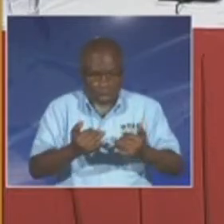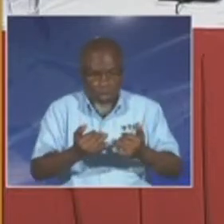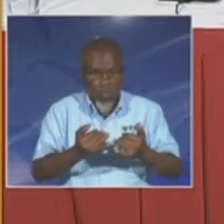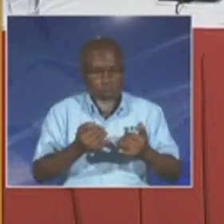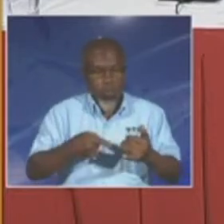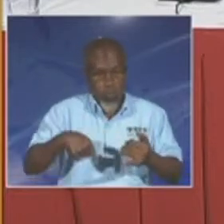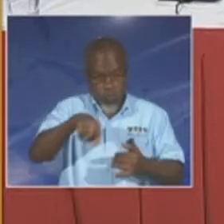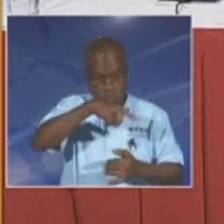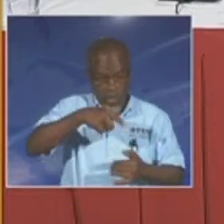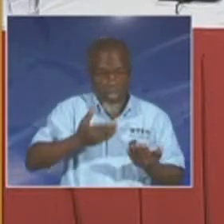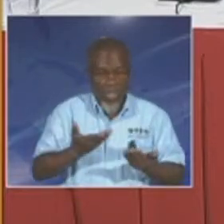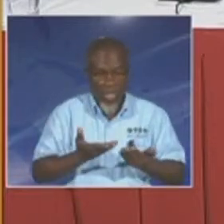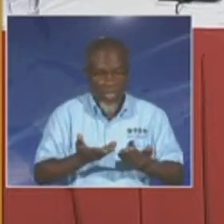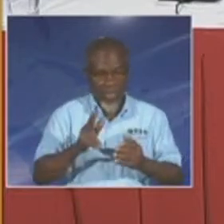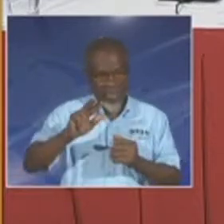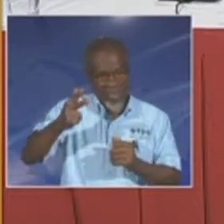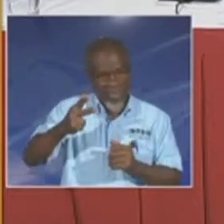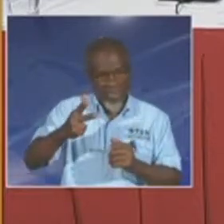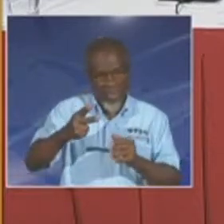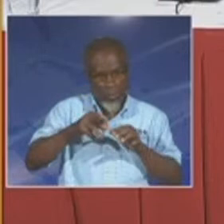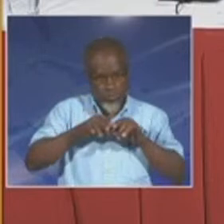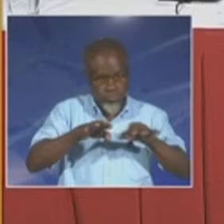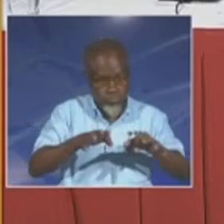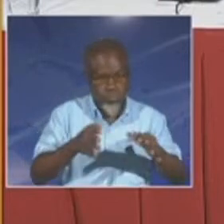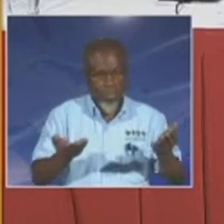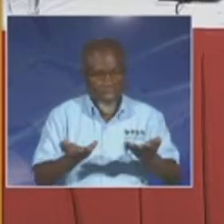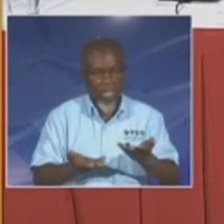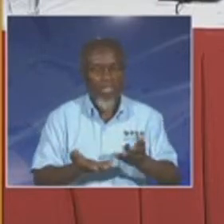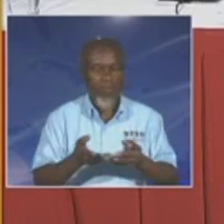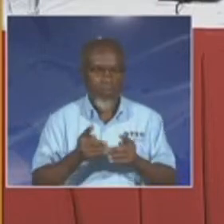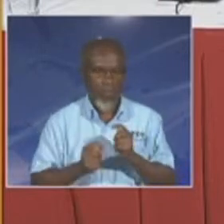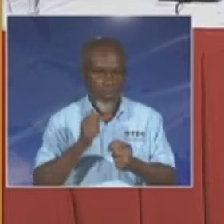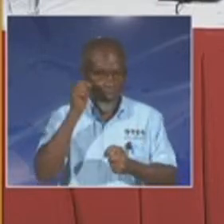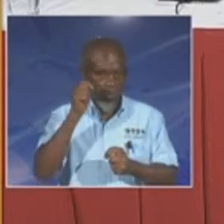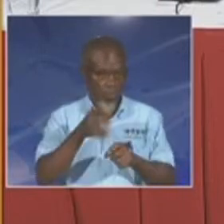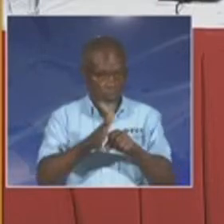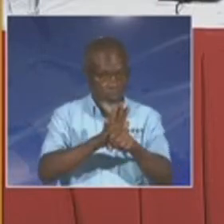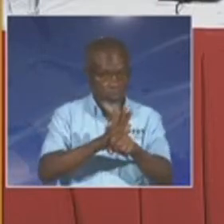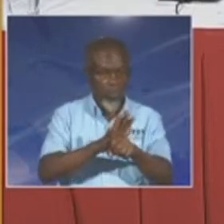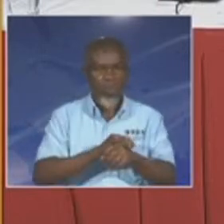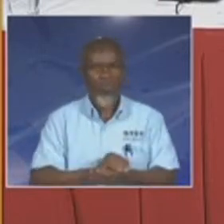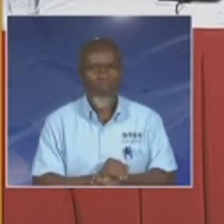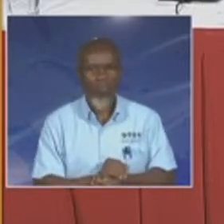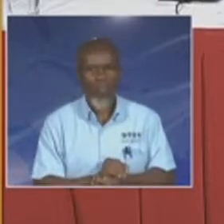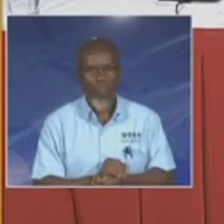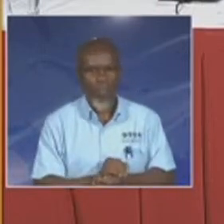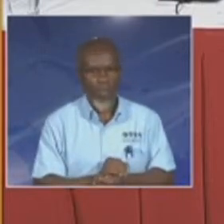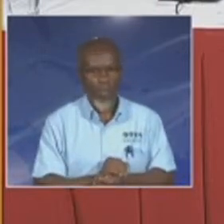wave of the pandemic, or coming out of it? And to CMO, someone sent us this question to ask. I was